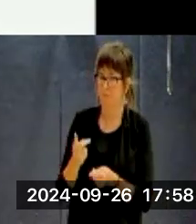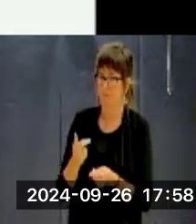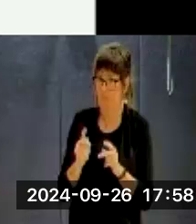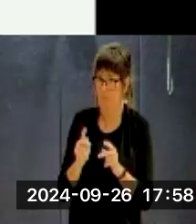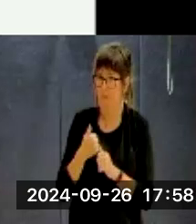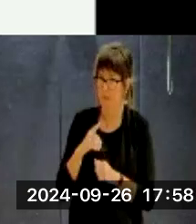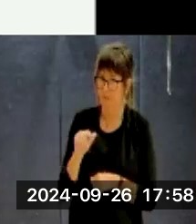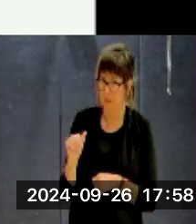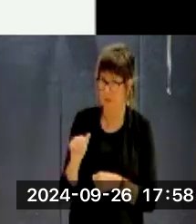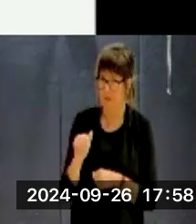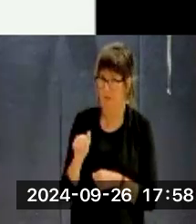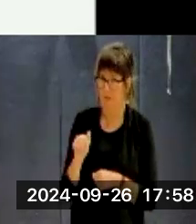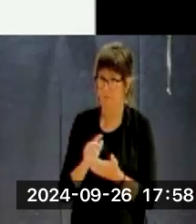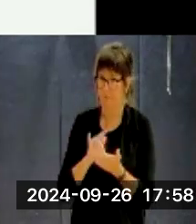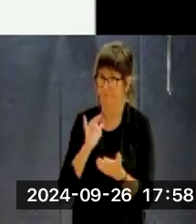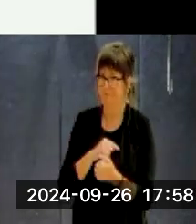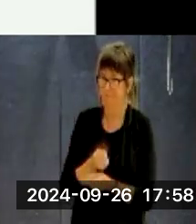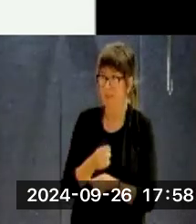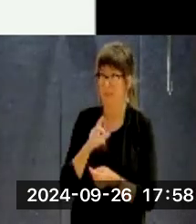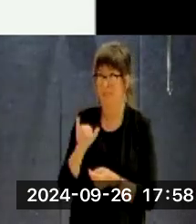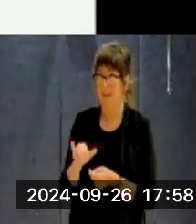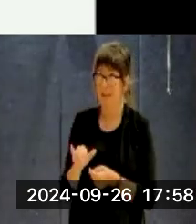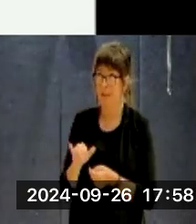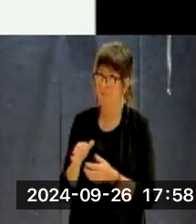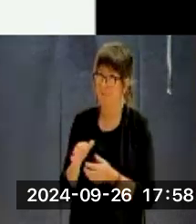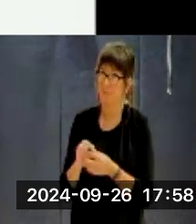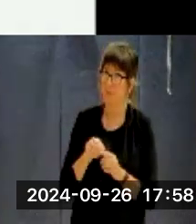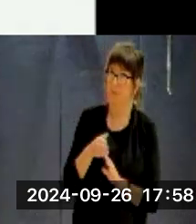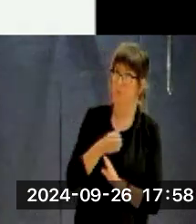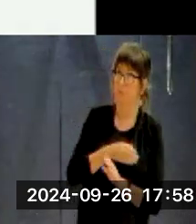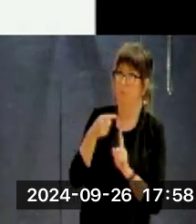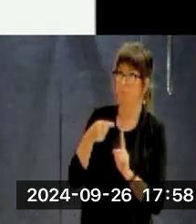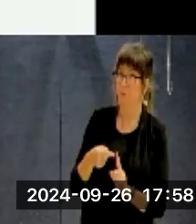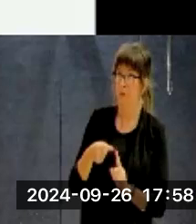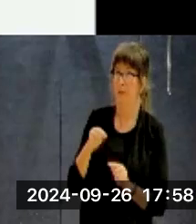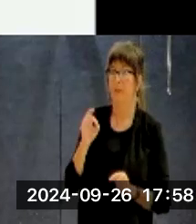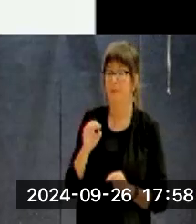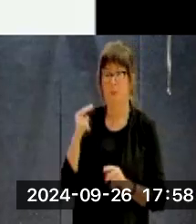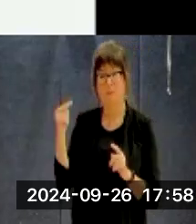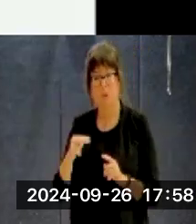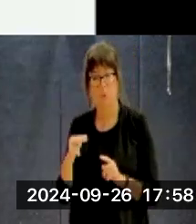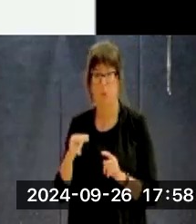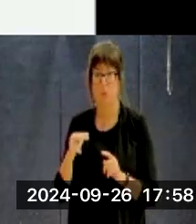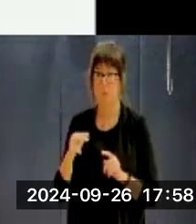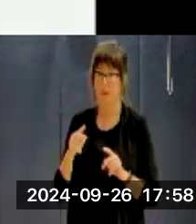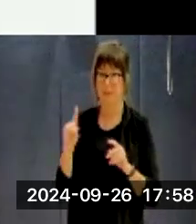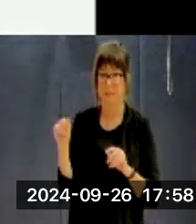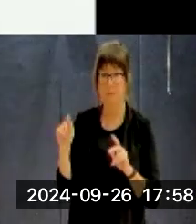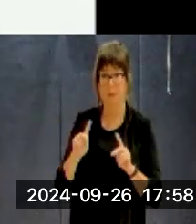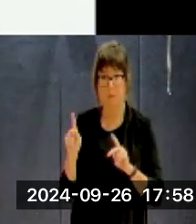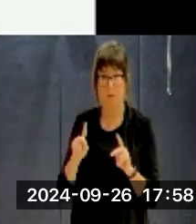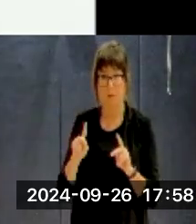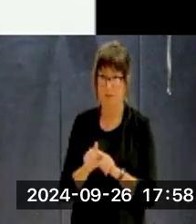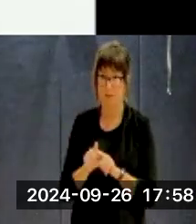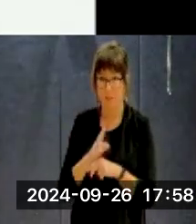throughout history. And I think this goes to the previous point, that if we view disabled people as fully human, and we view disabled